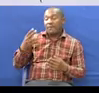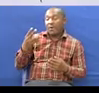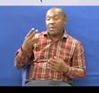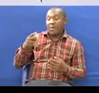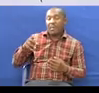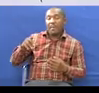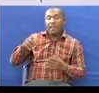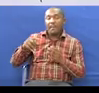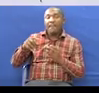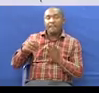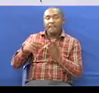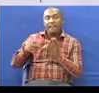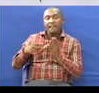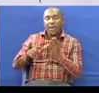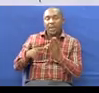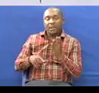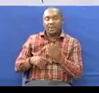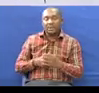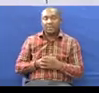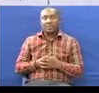4 points.